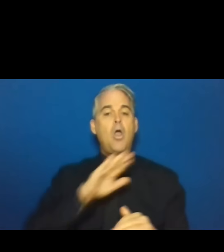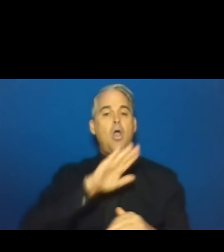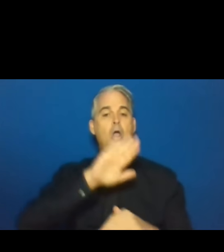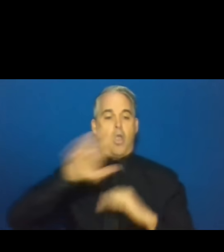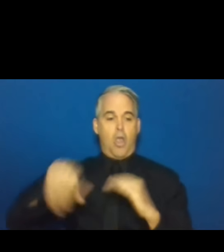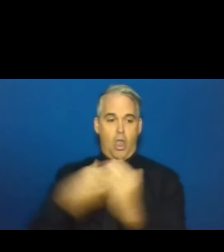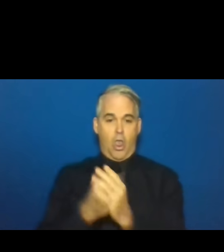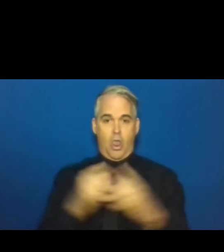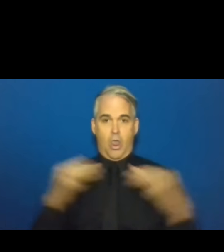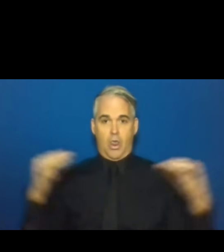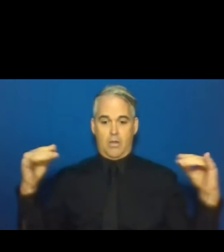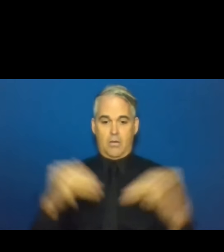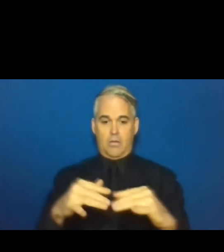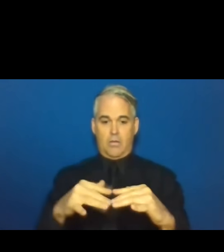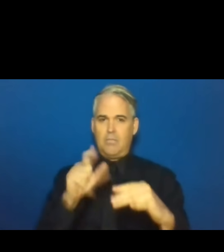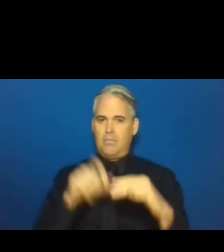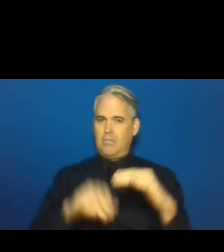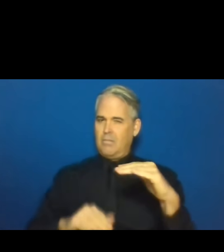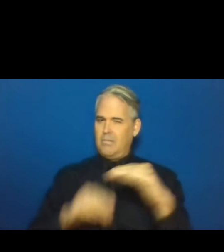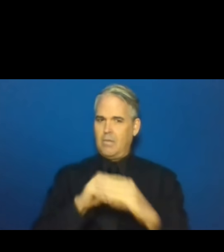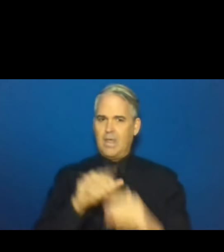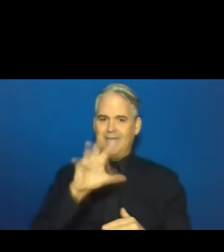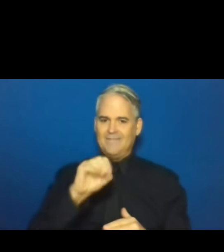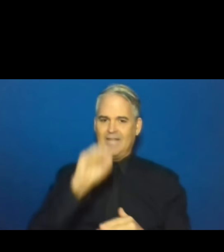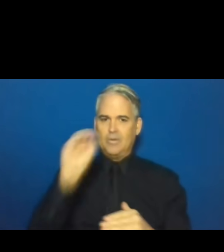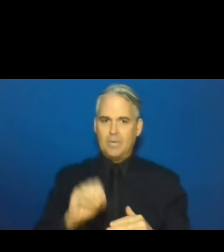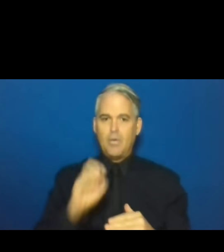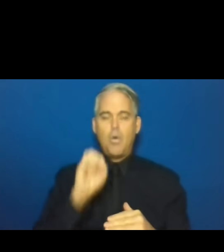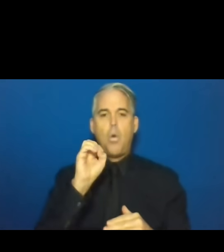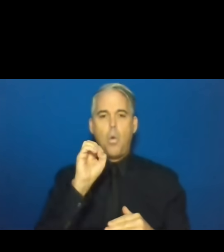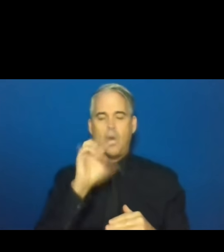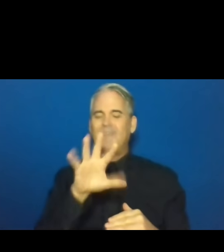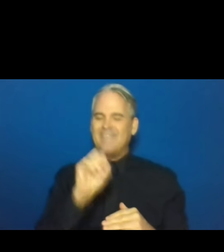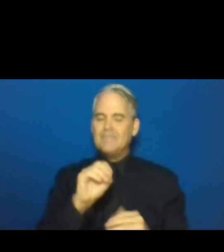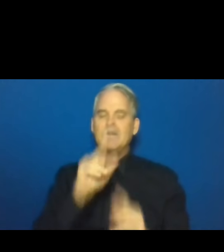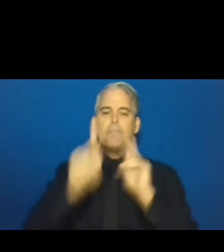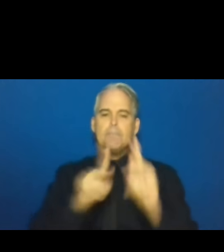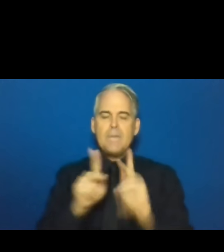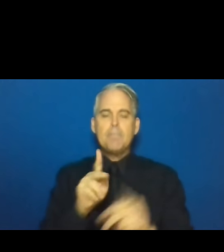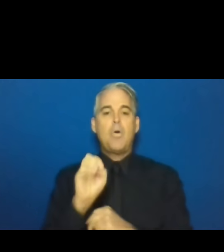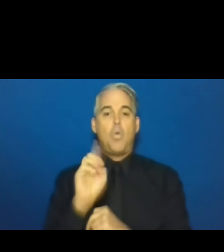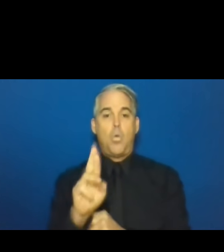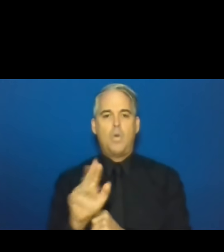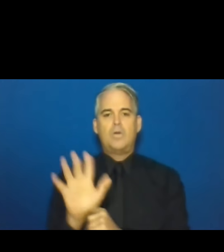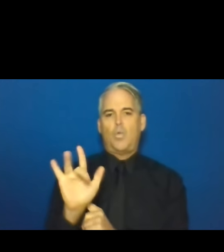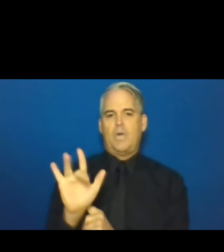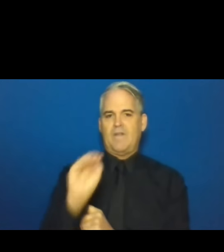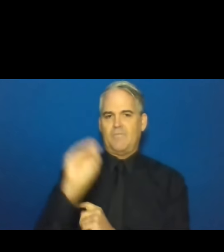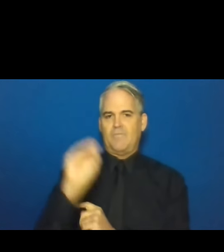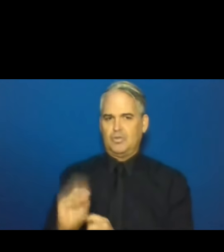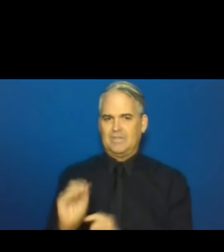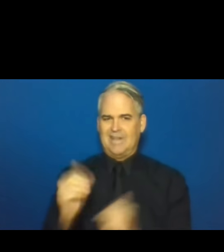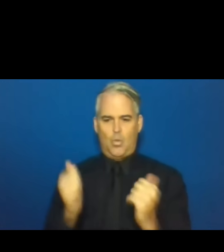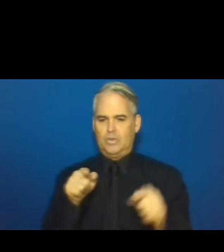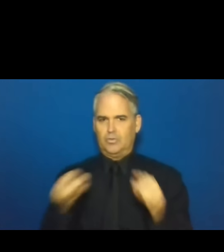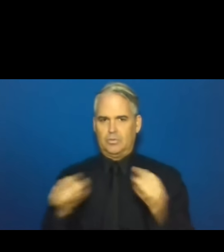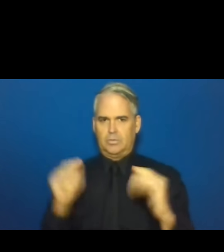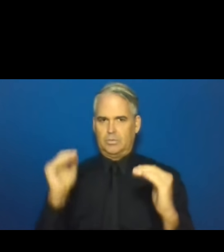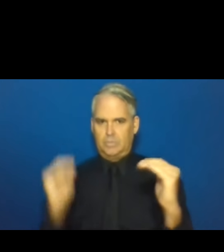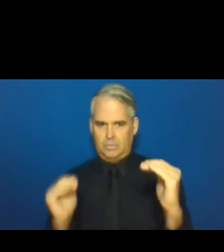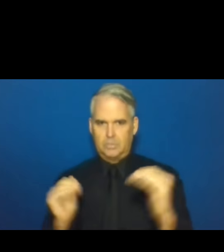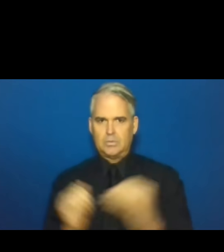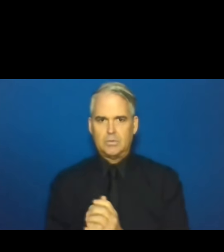to 50 people or 25%, whichever is less. If larger events have been approved to take place in the next